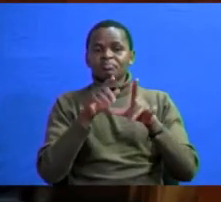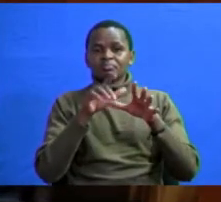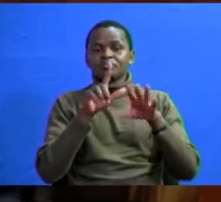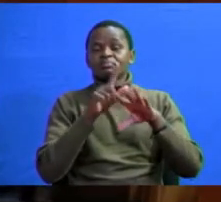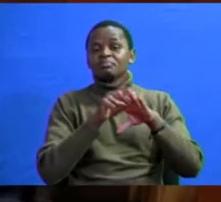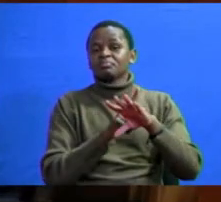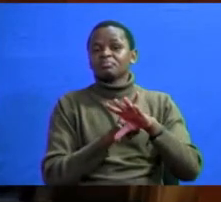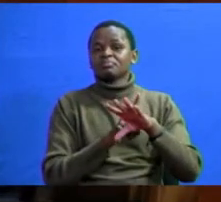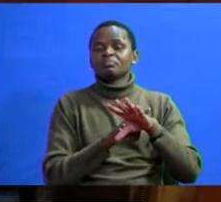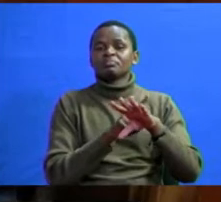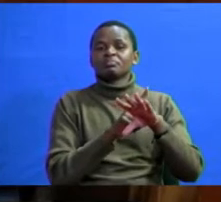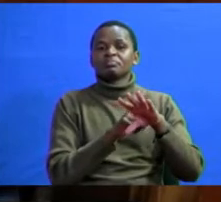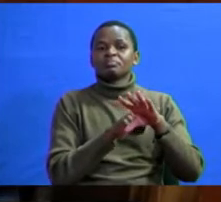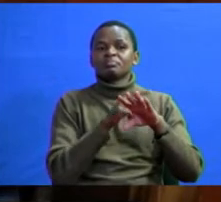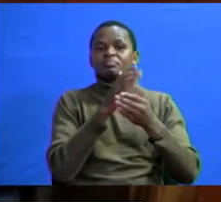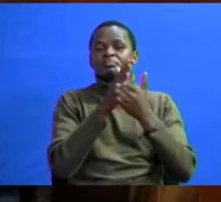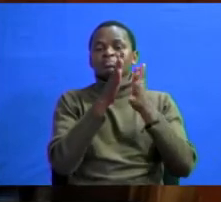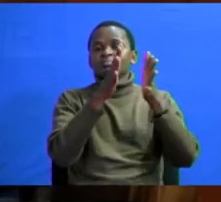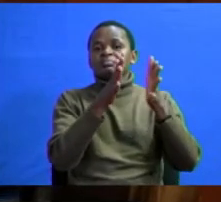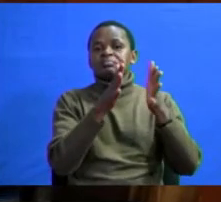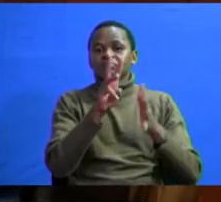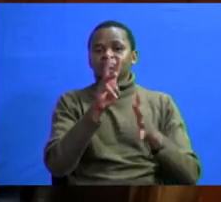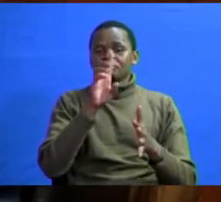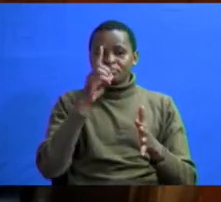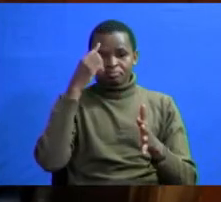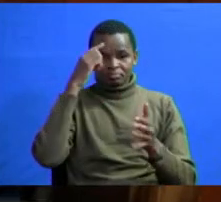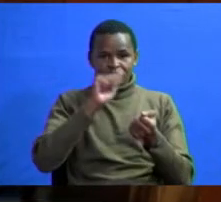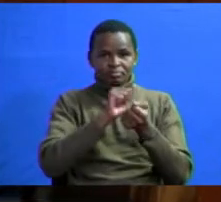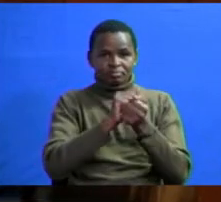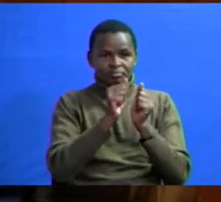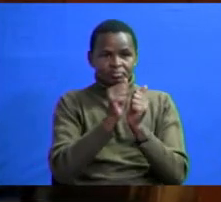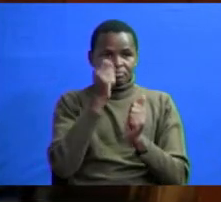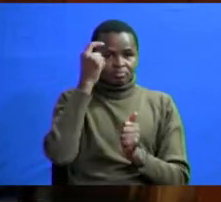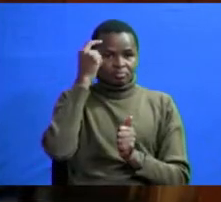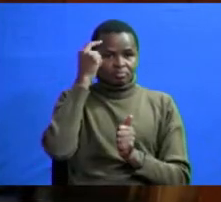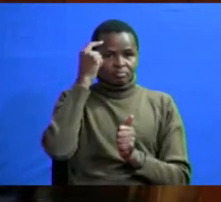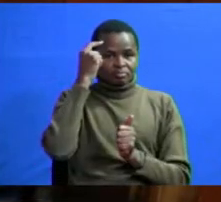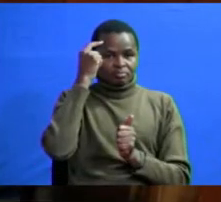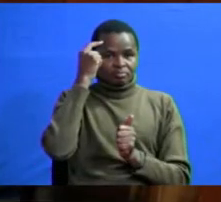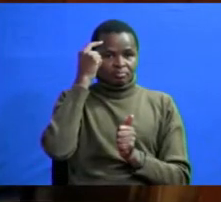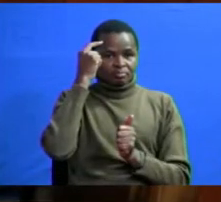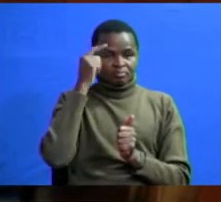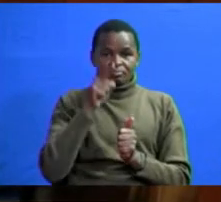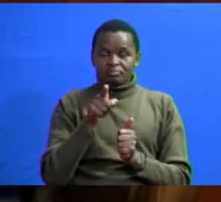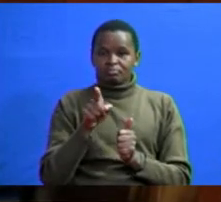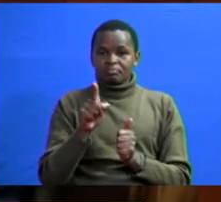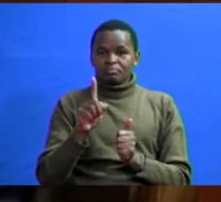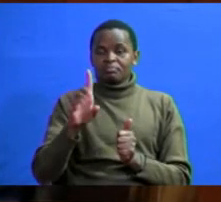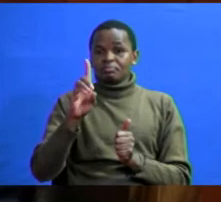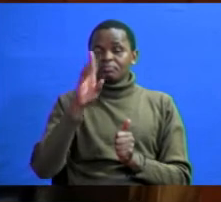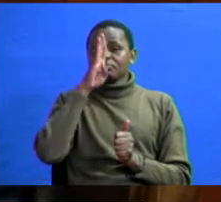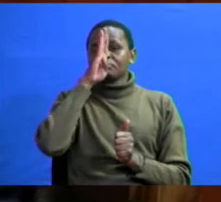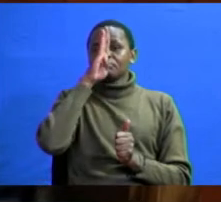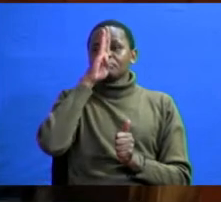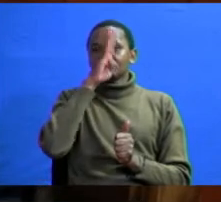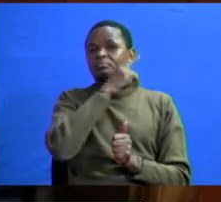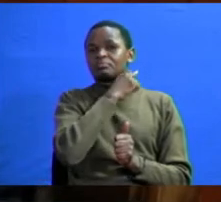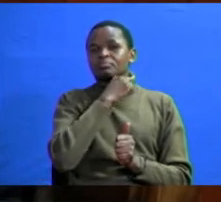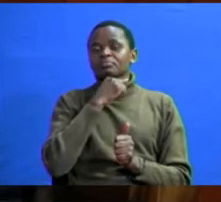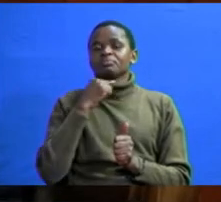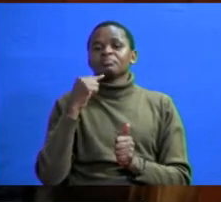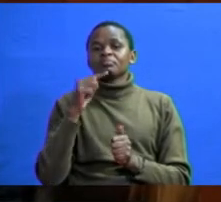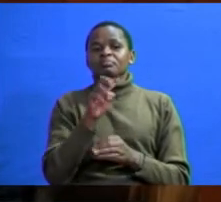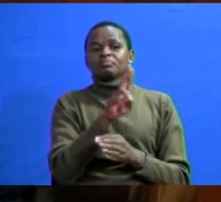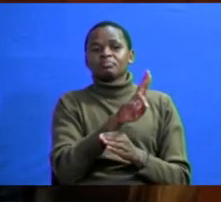event somebody would change their mind, they would be killed